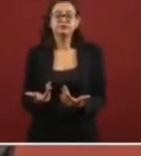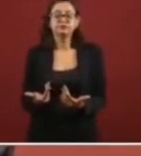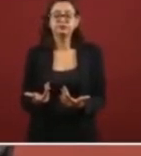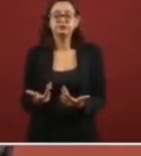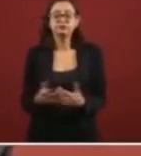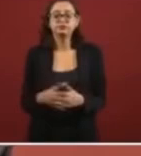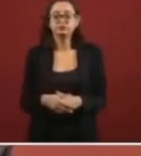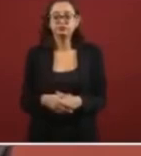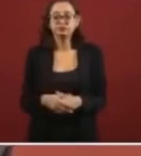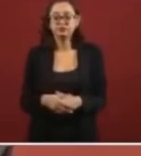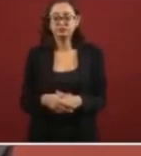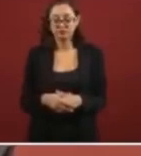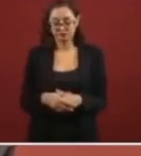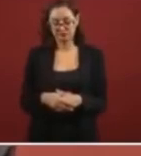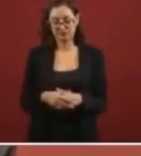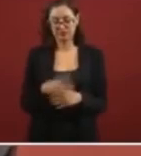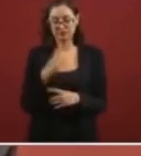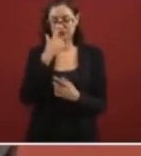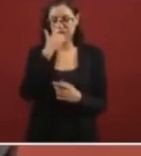incluso con